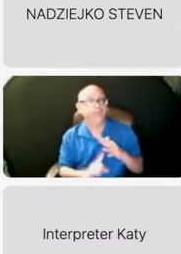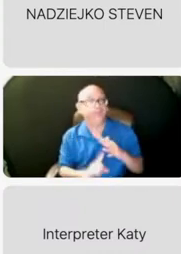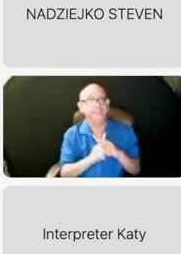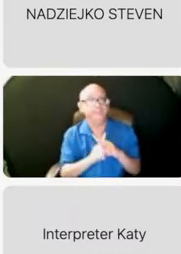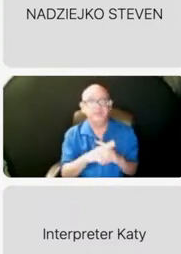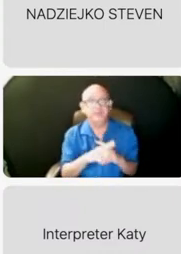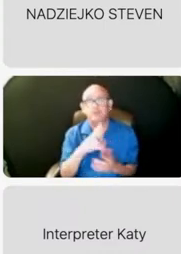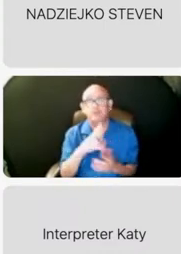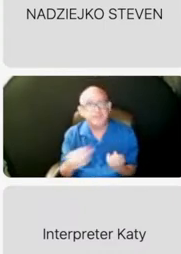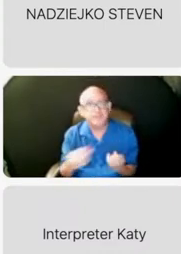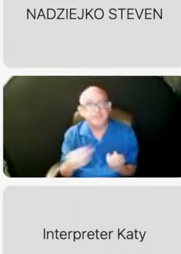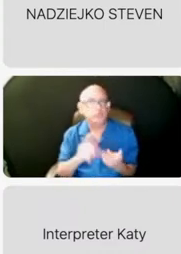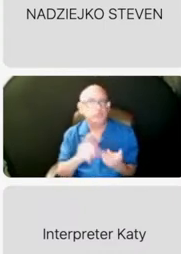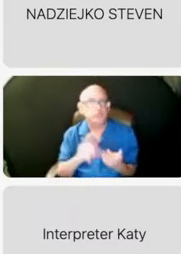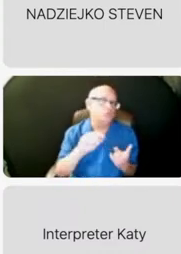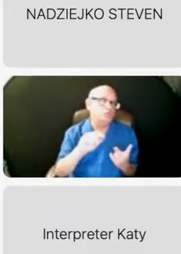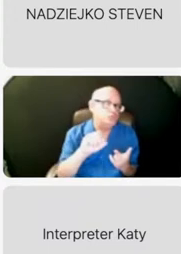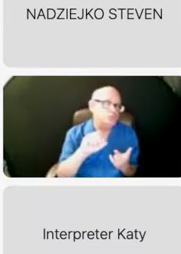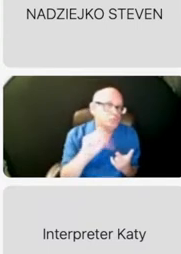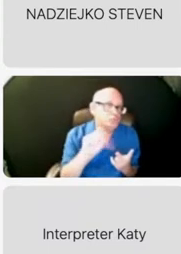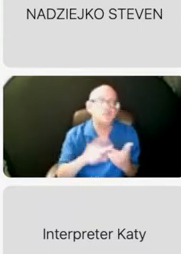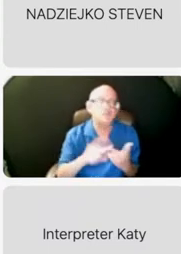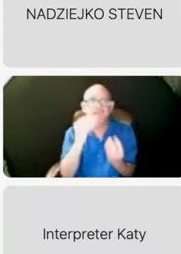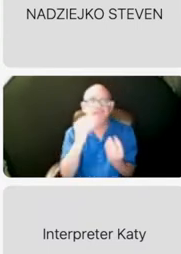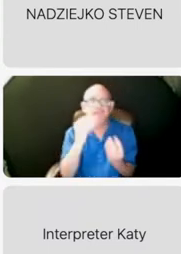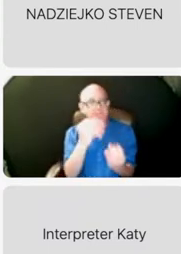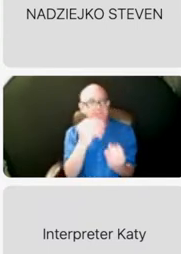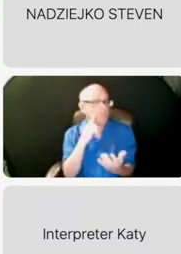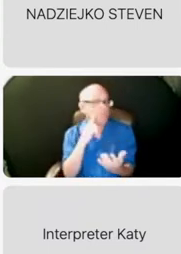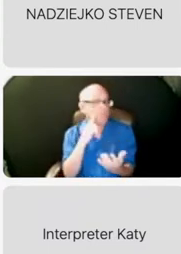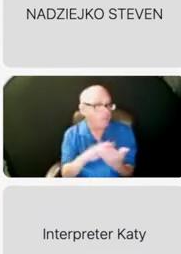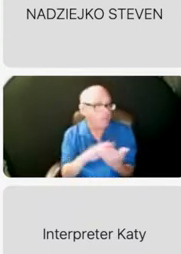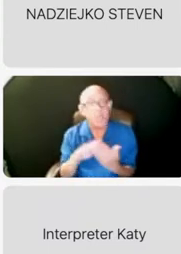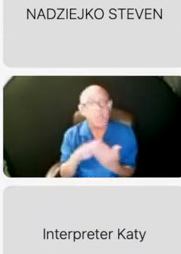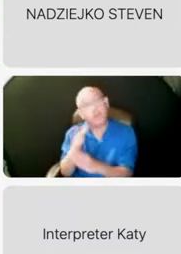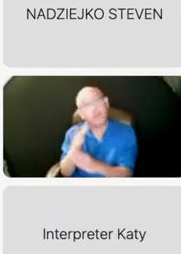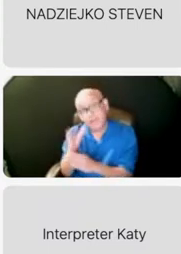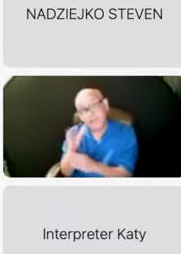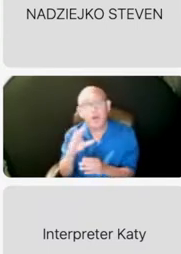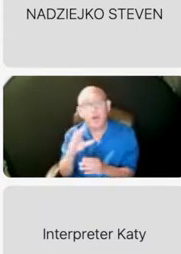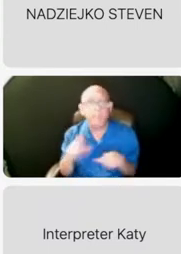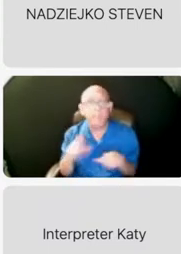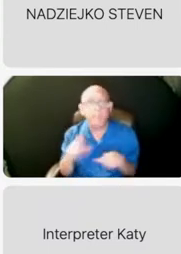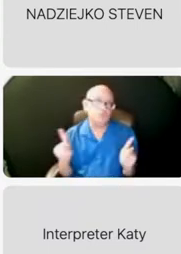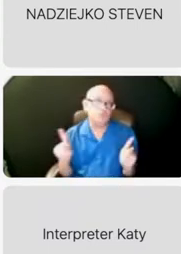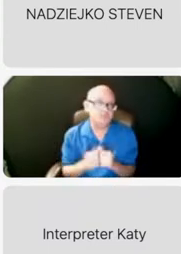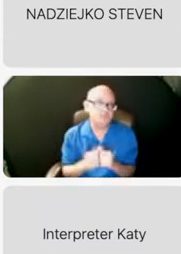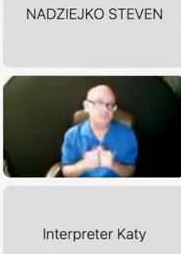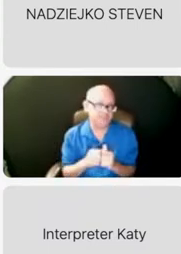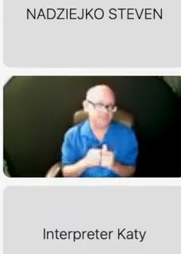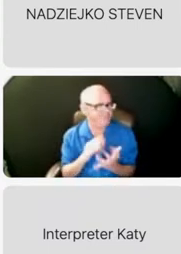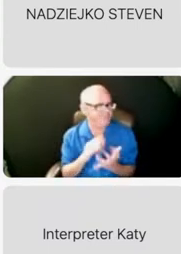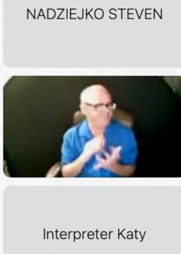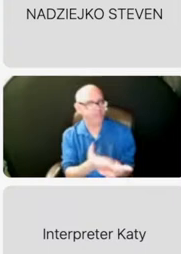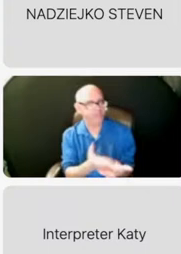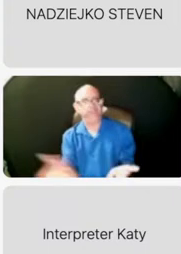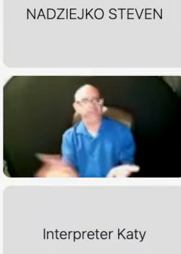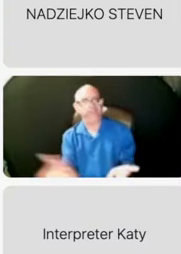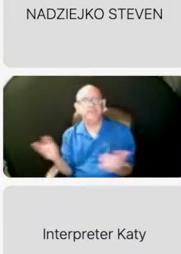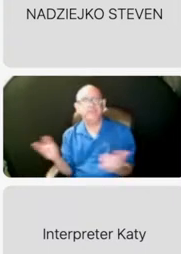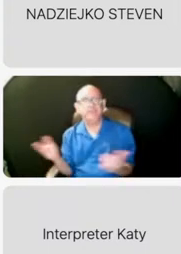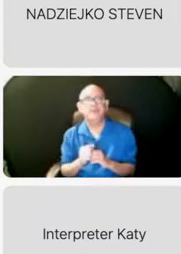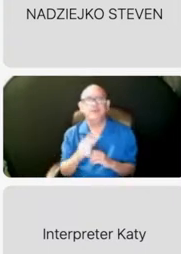information pertaining to college and career opportunities so it really was